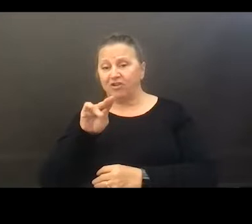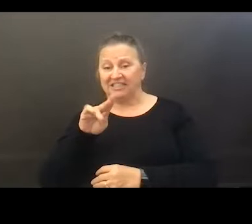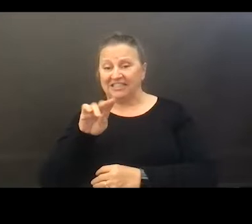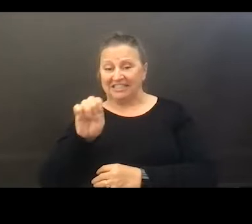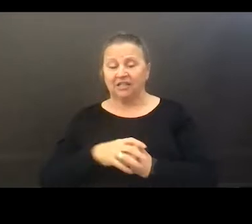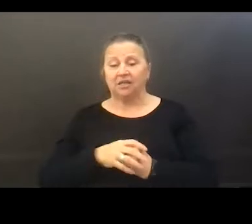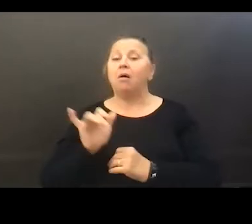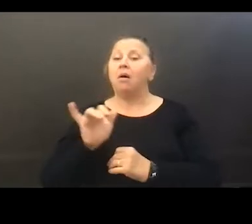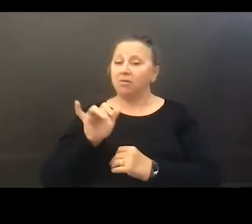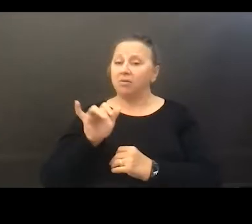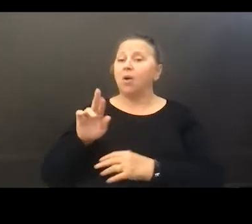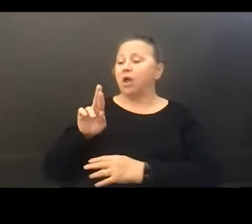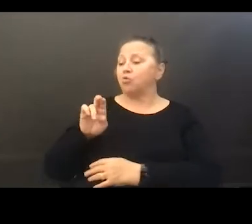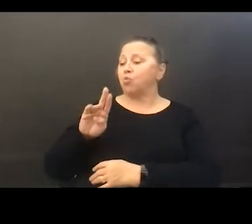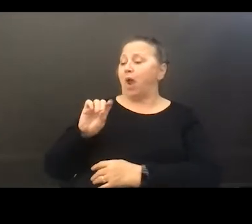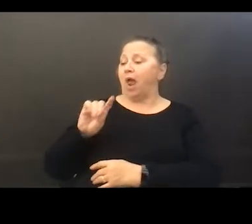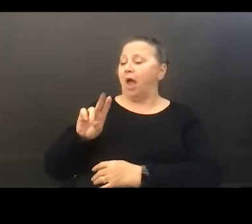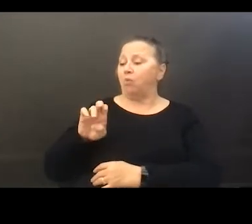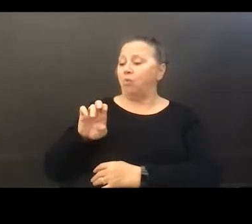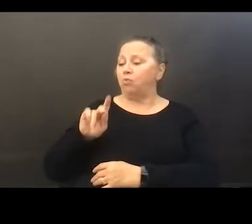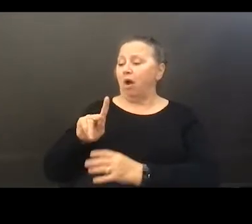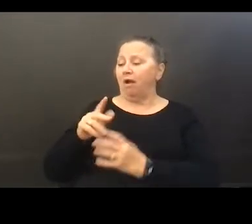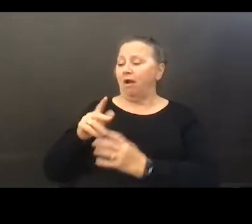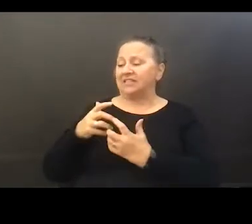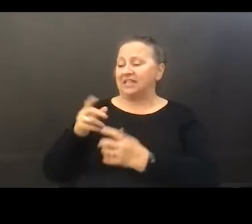Rock facility, we have 17